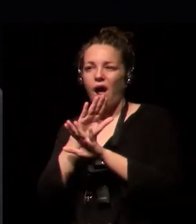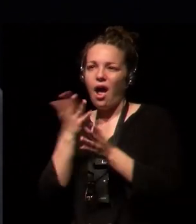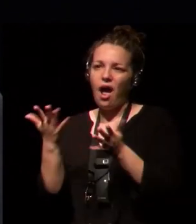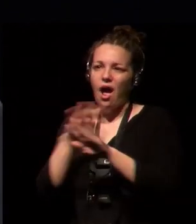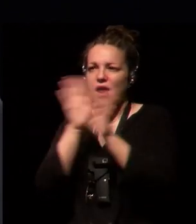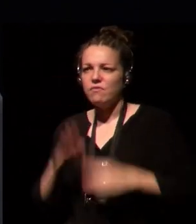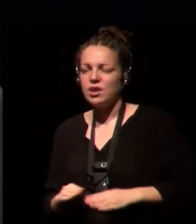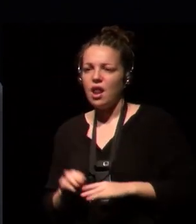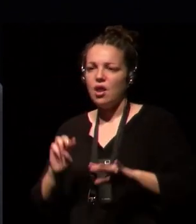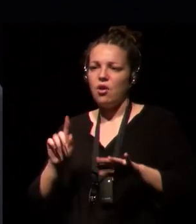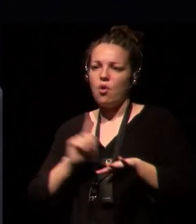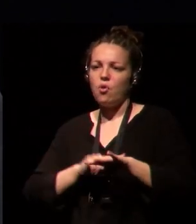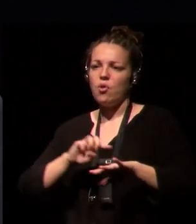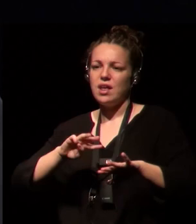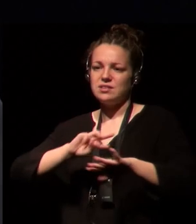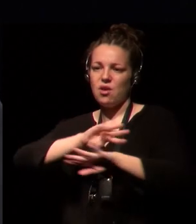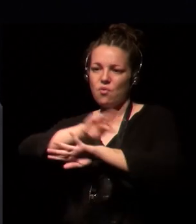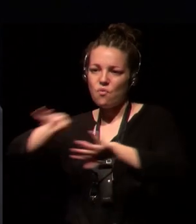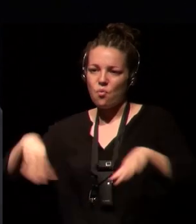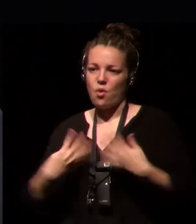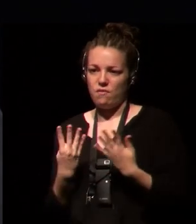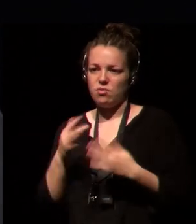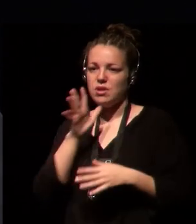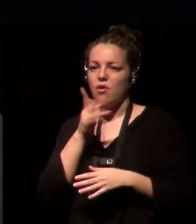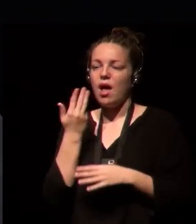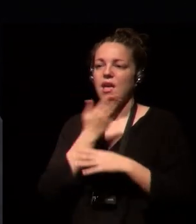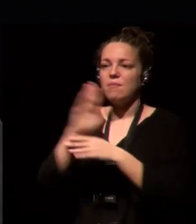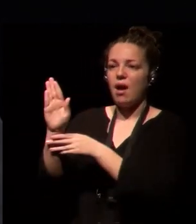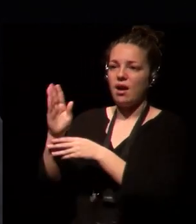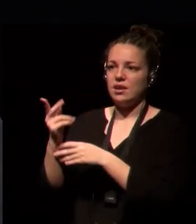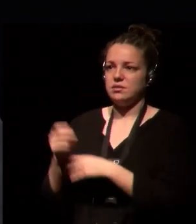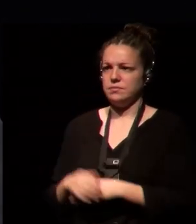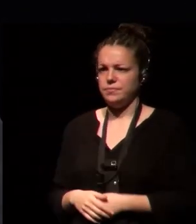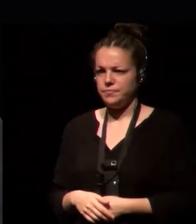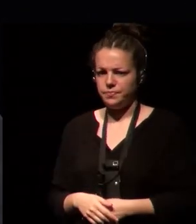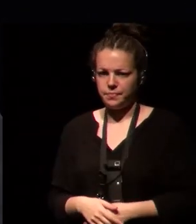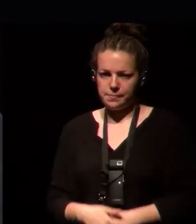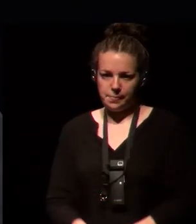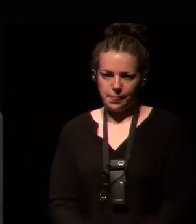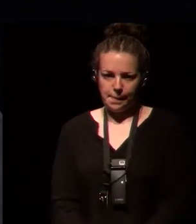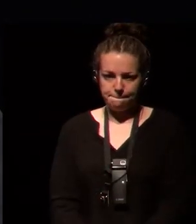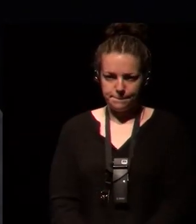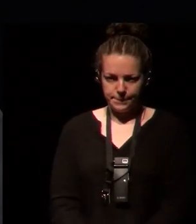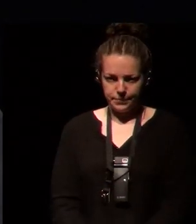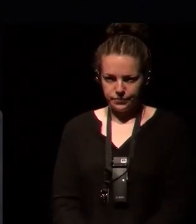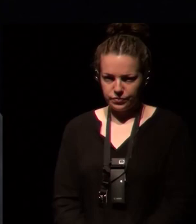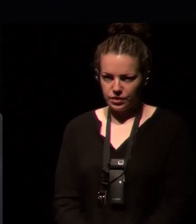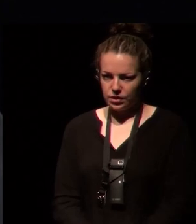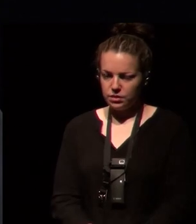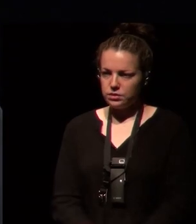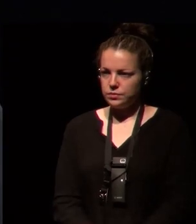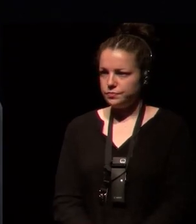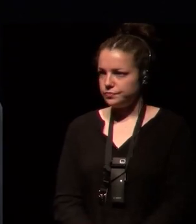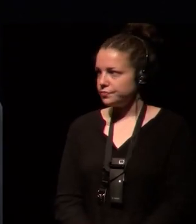Vamos a ver unas imágenes del resultado. Vamos a ver, por favor, las imágenes. Sorry. Keep going back.